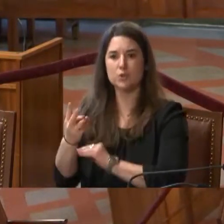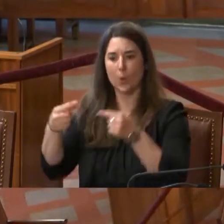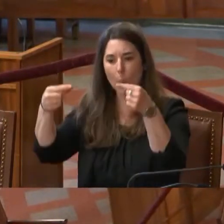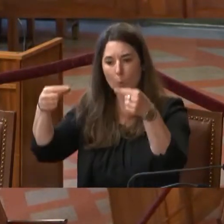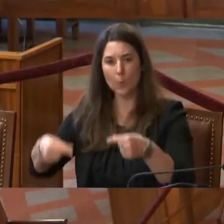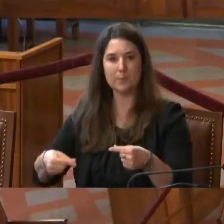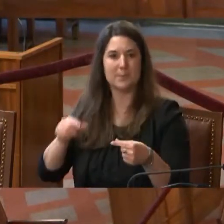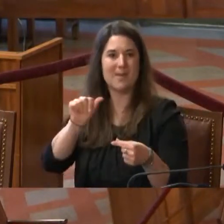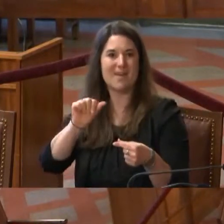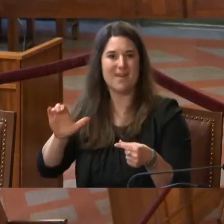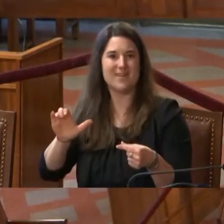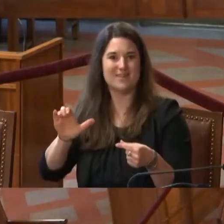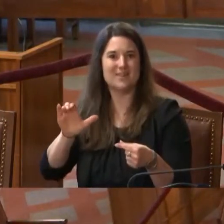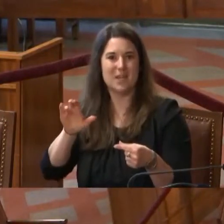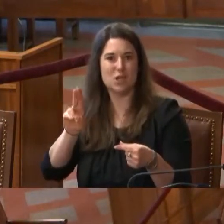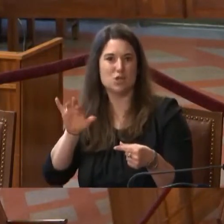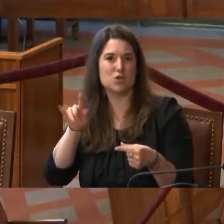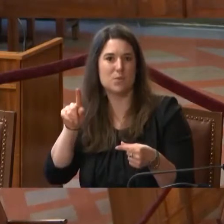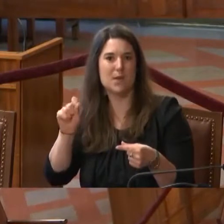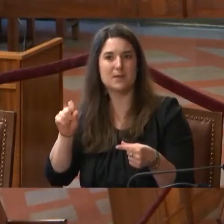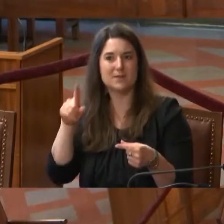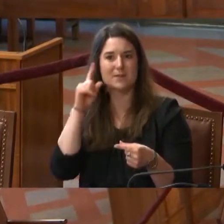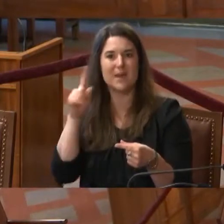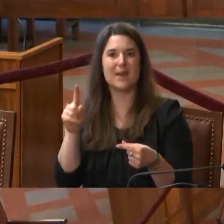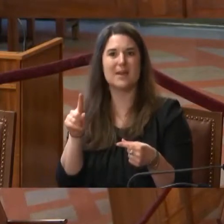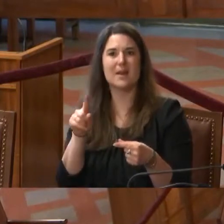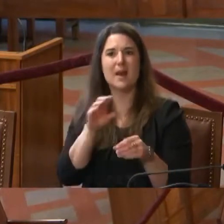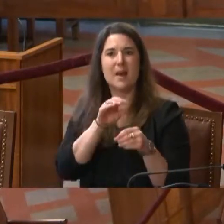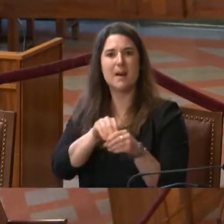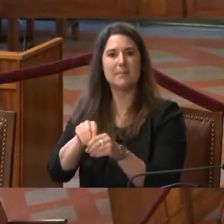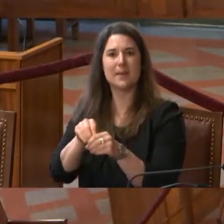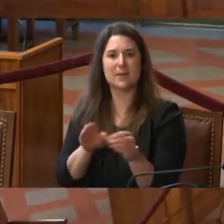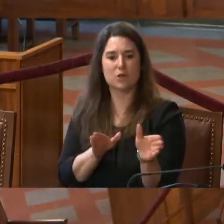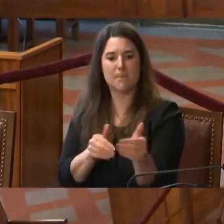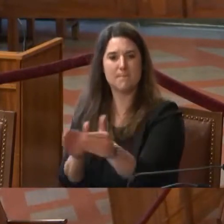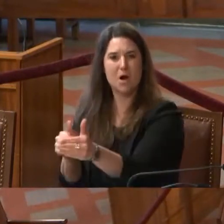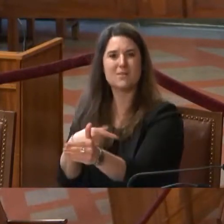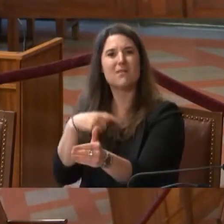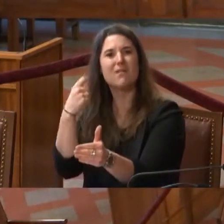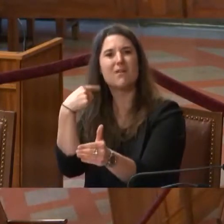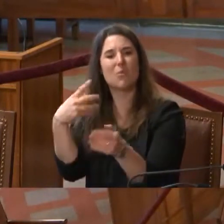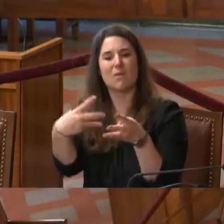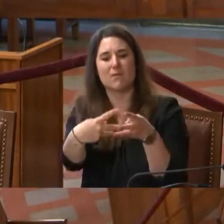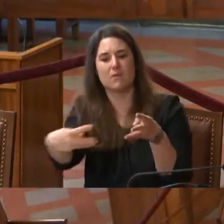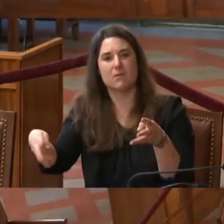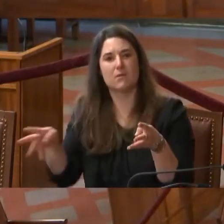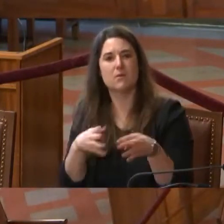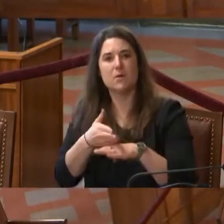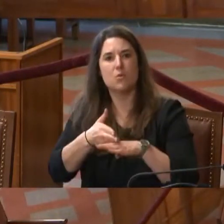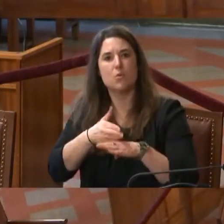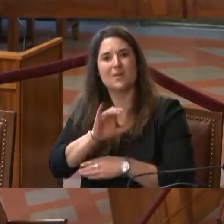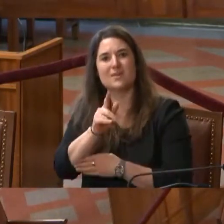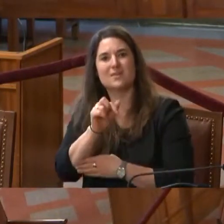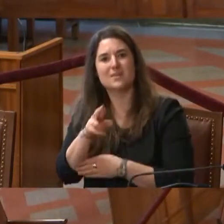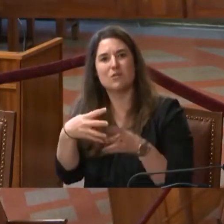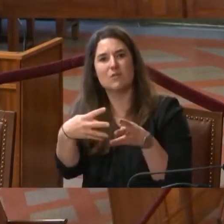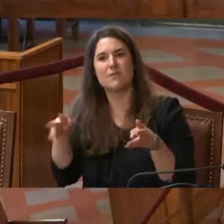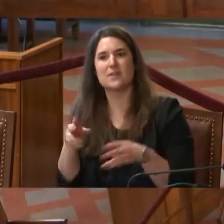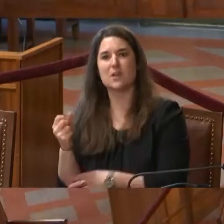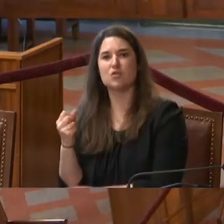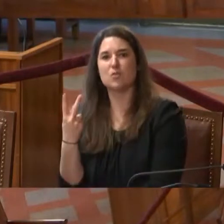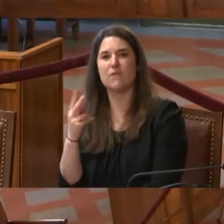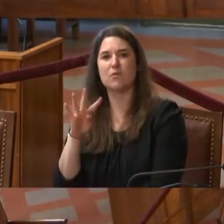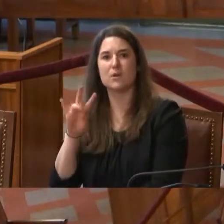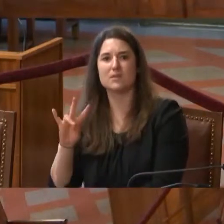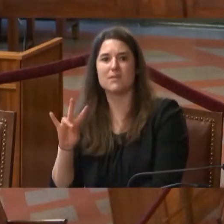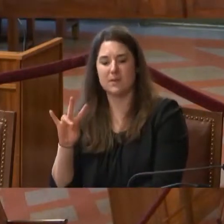AC condenser units in a planter box screened with cedar fencing on the side of building at 1247